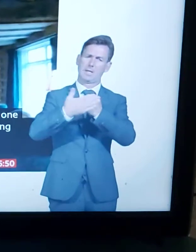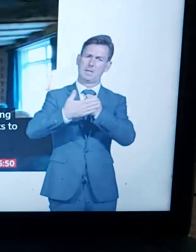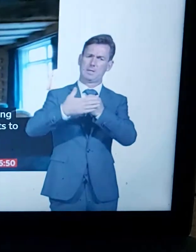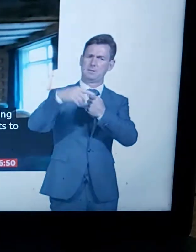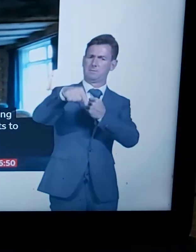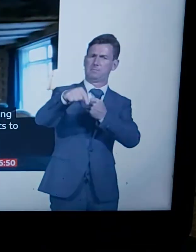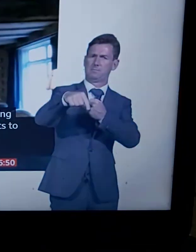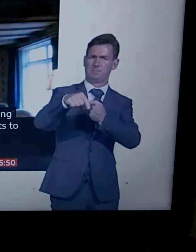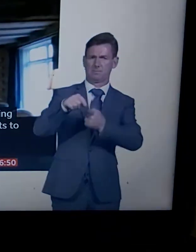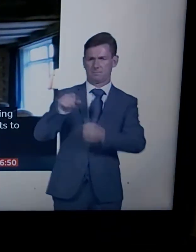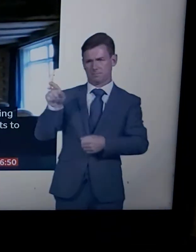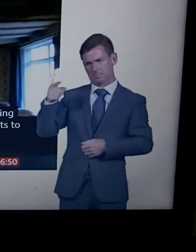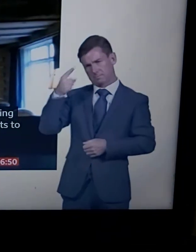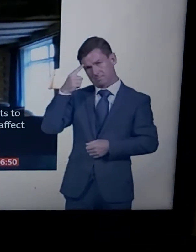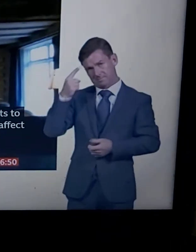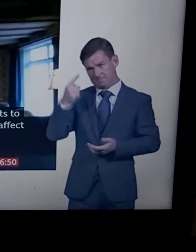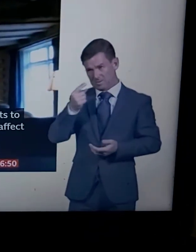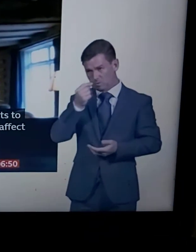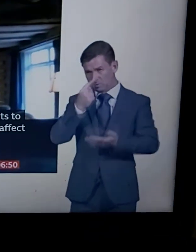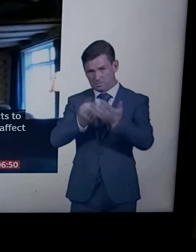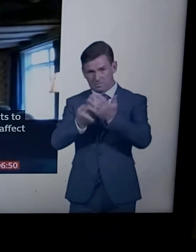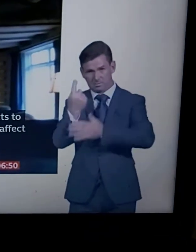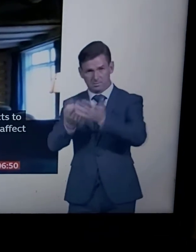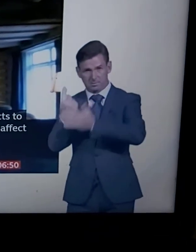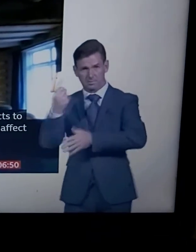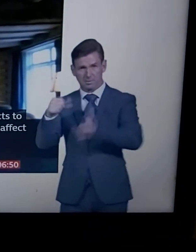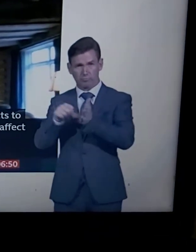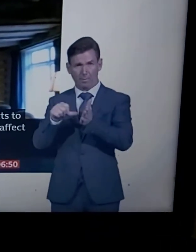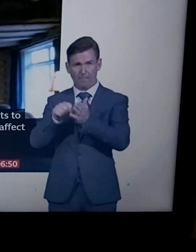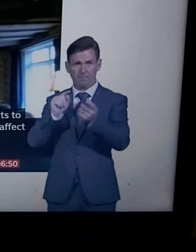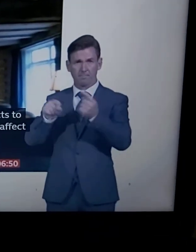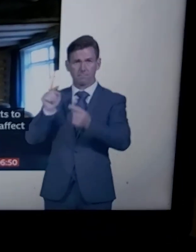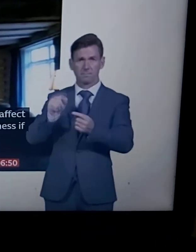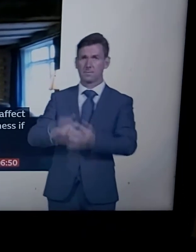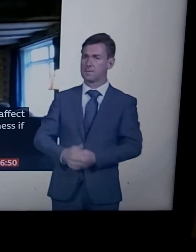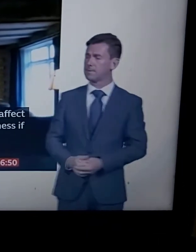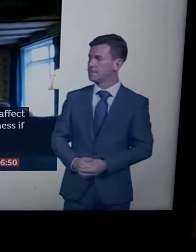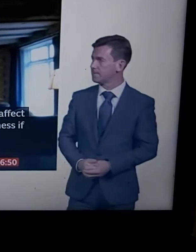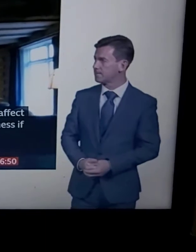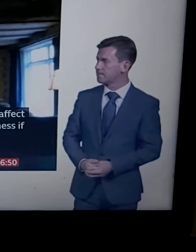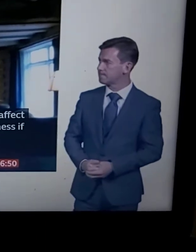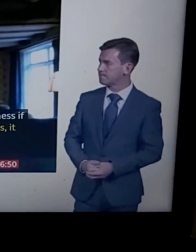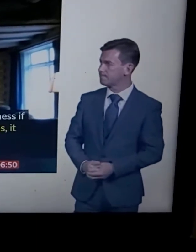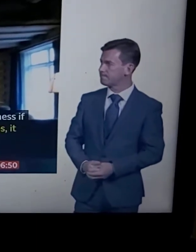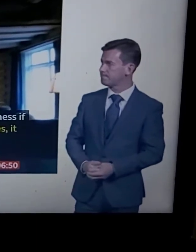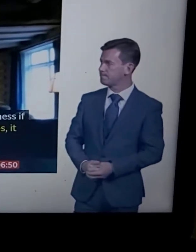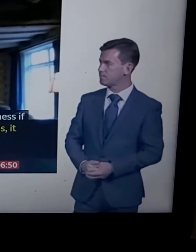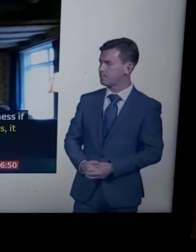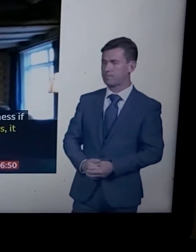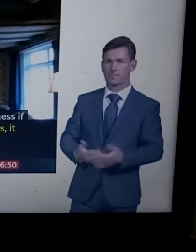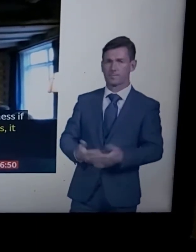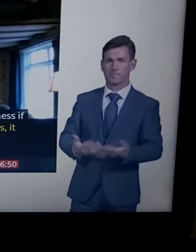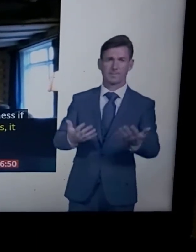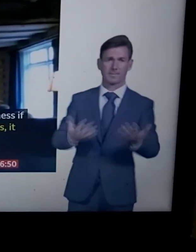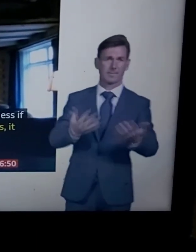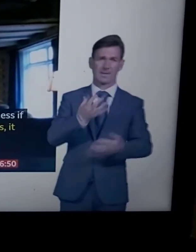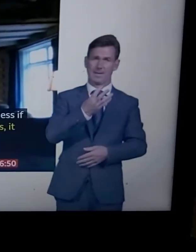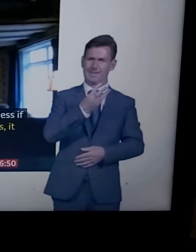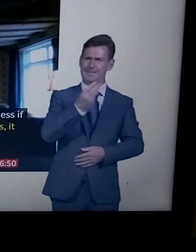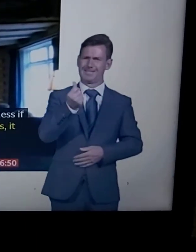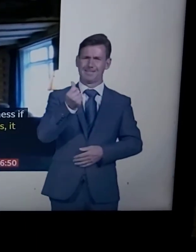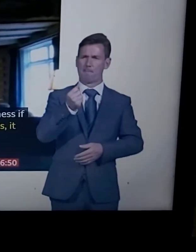Yes, it does. And I think in many cases, some operators where they are more than one site won't be opening venues that aren't profitable enough at